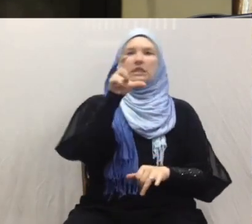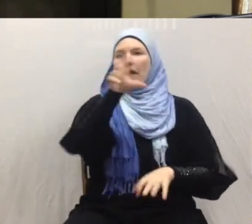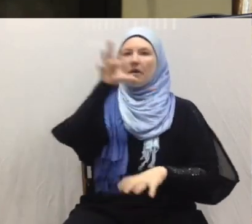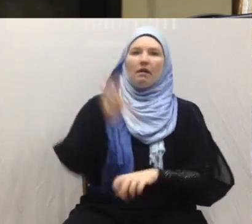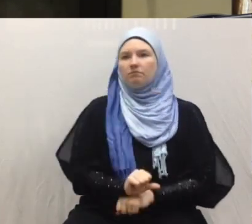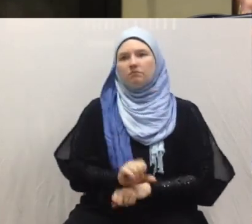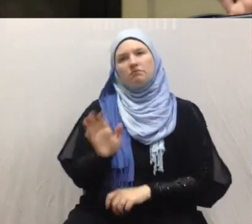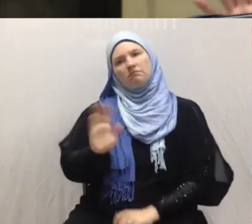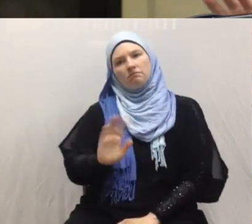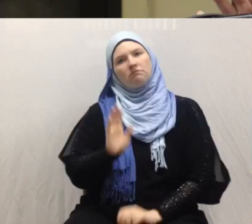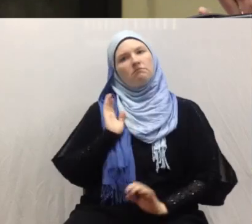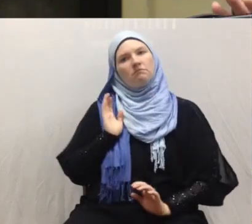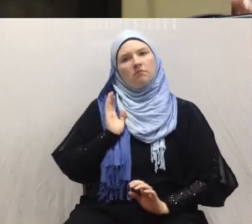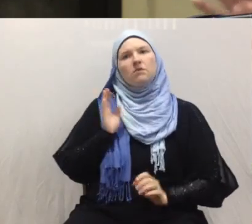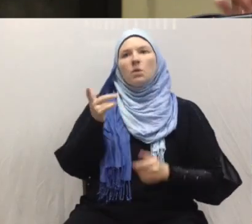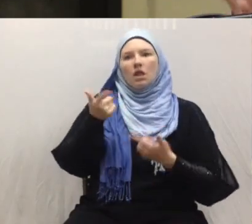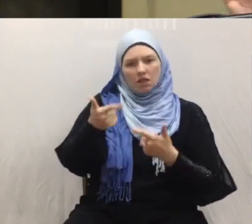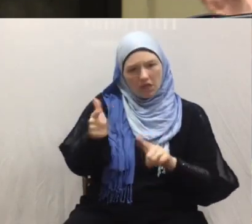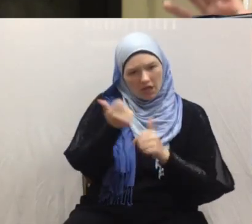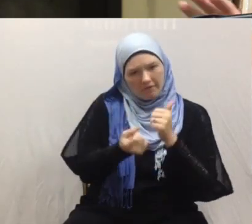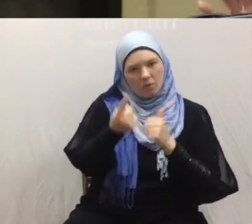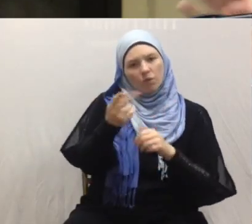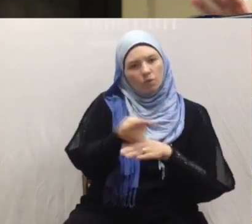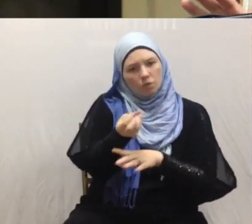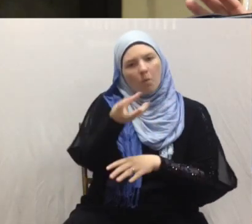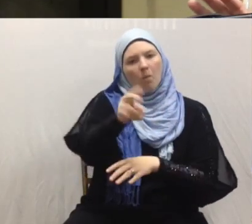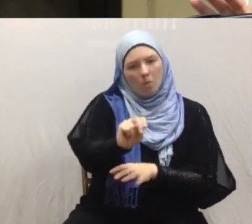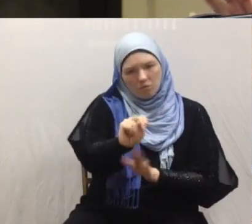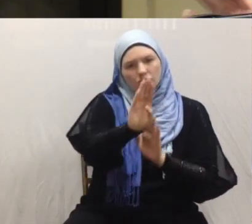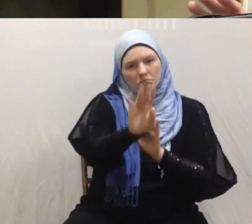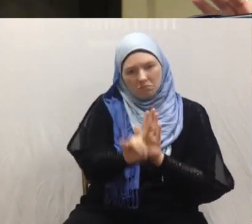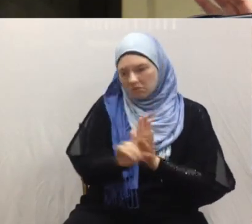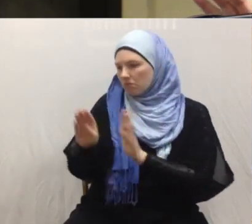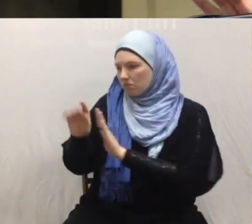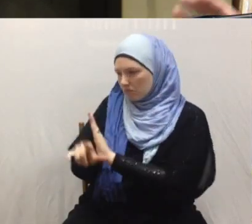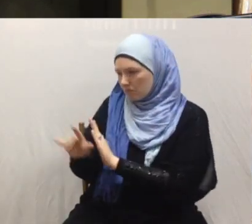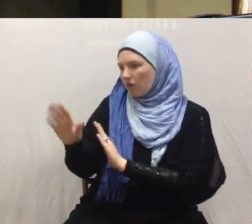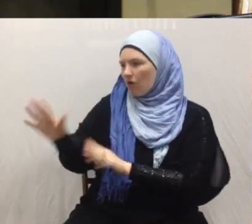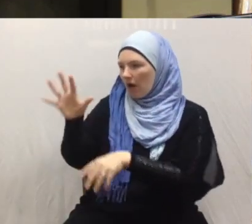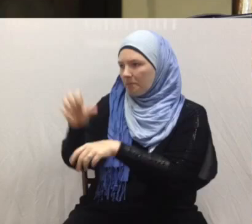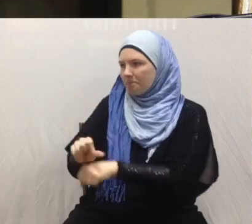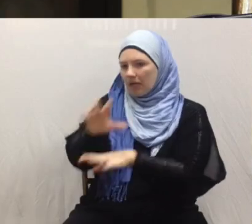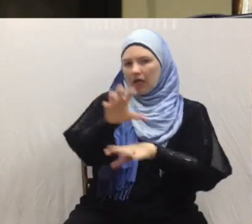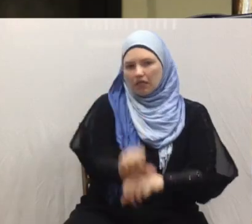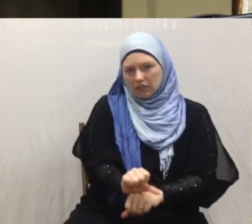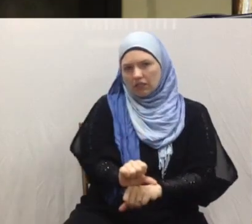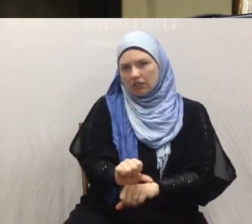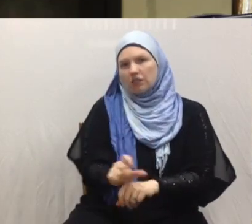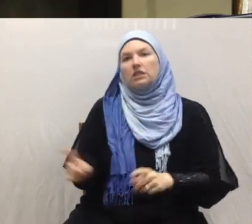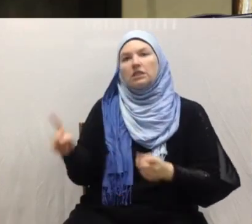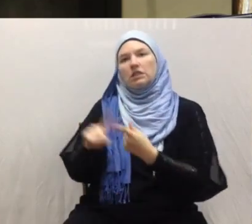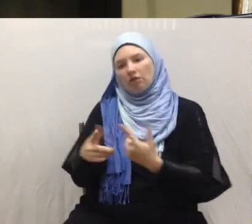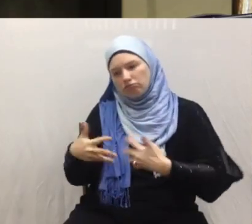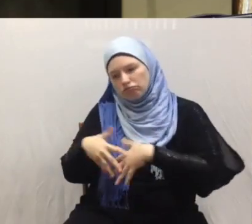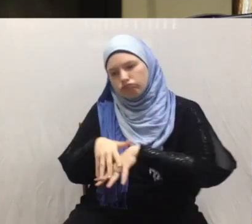customs. So he let everybody use their own background customs and habits until they get integrated as a